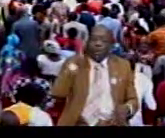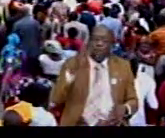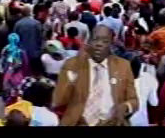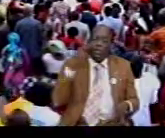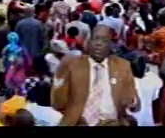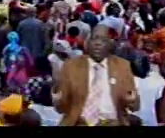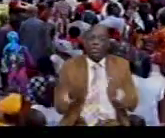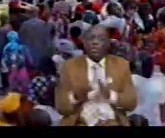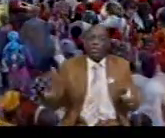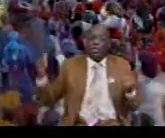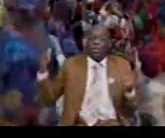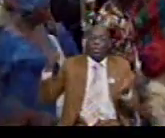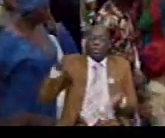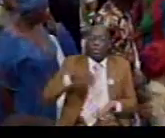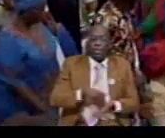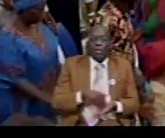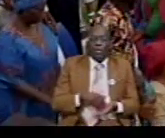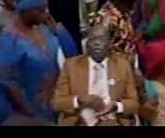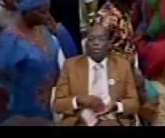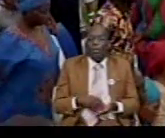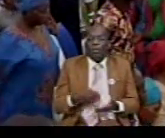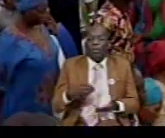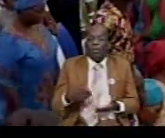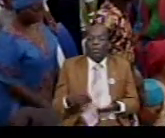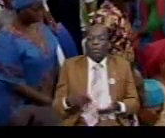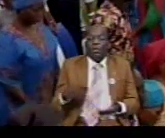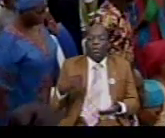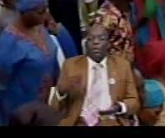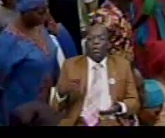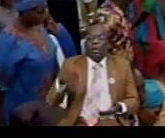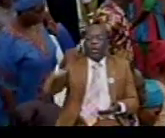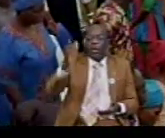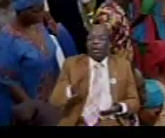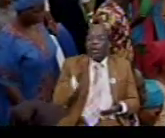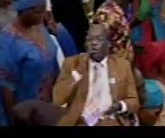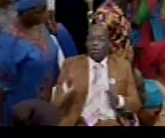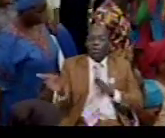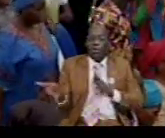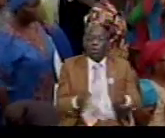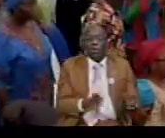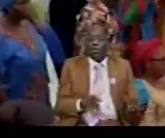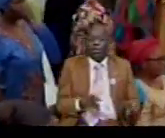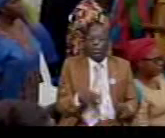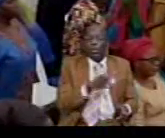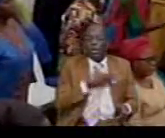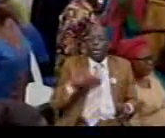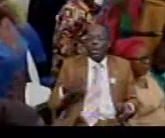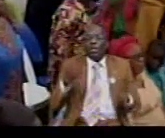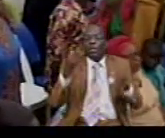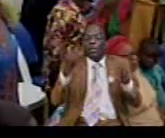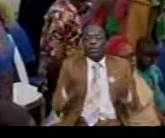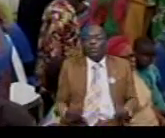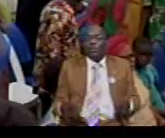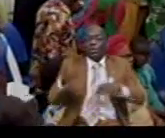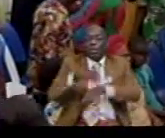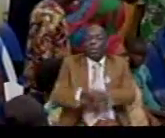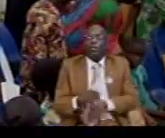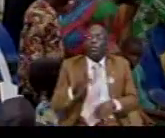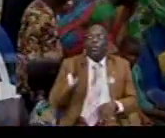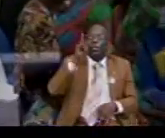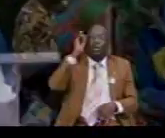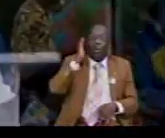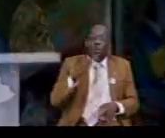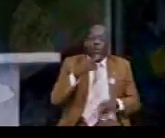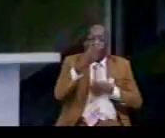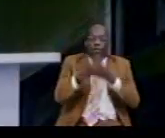again. The Lord is ready, and tonight he will visit us. Let's close our